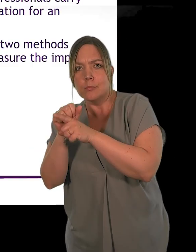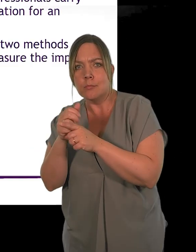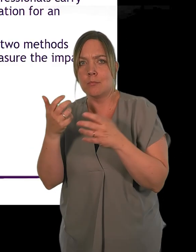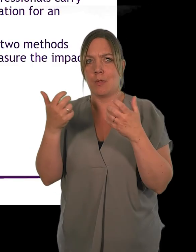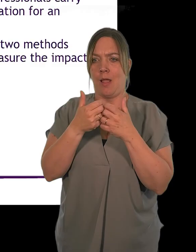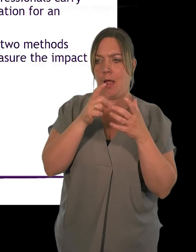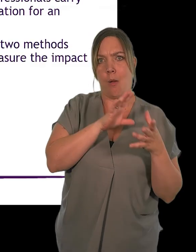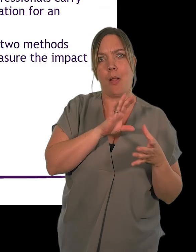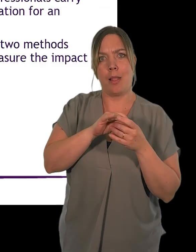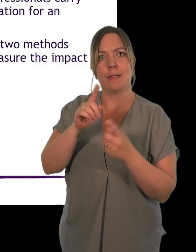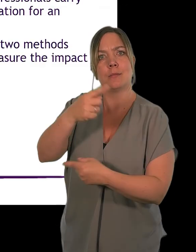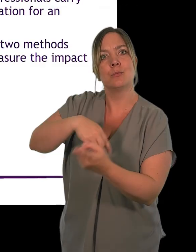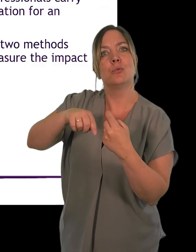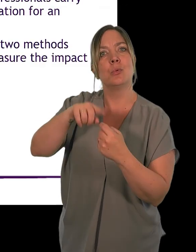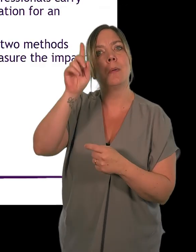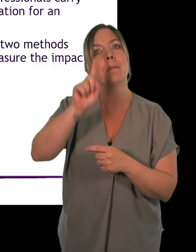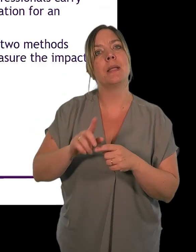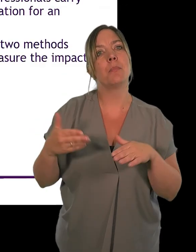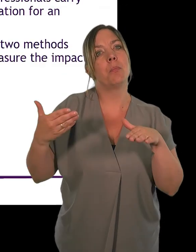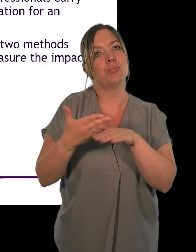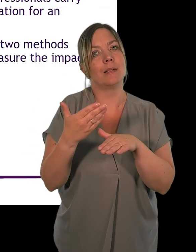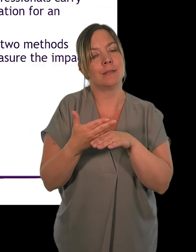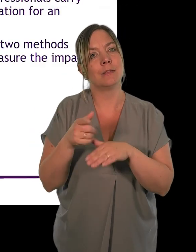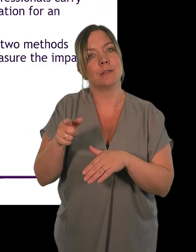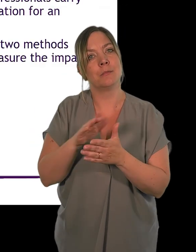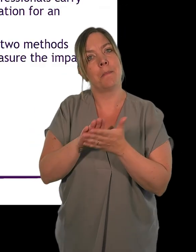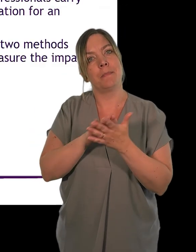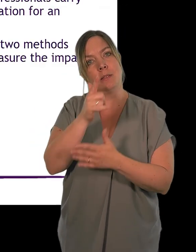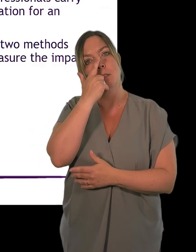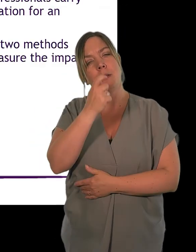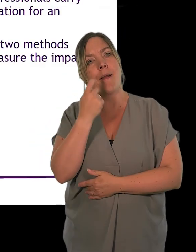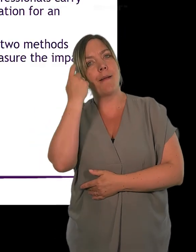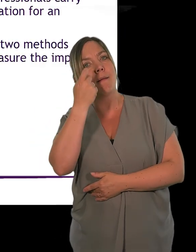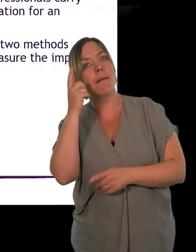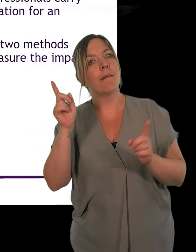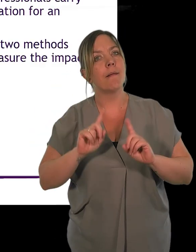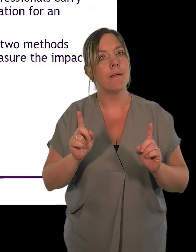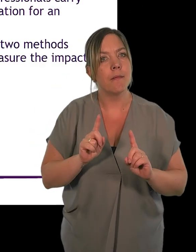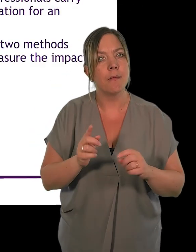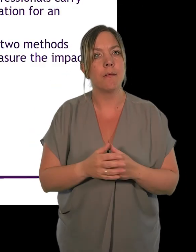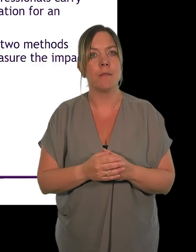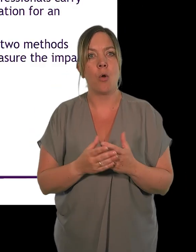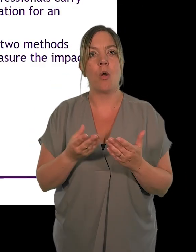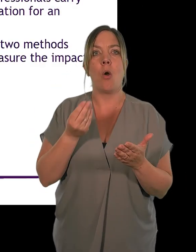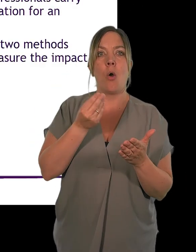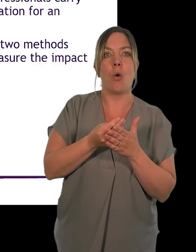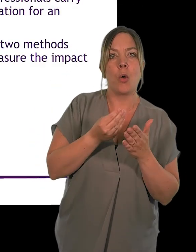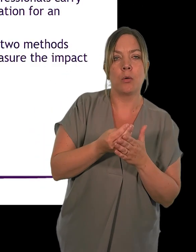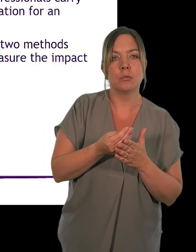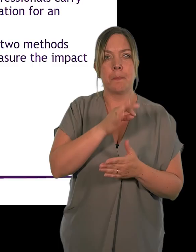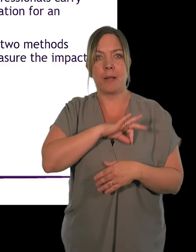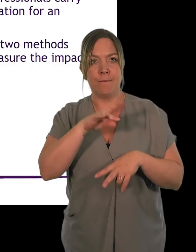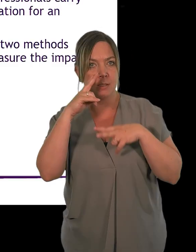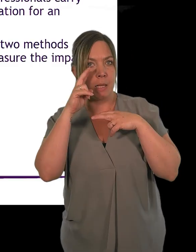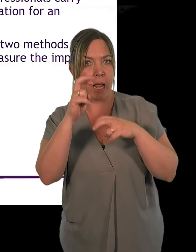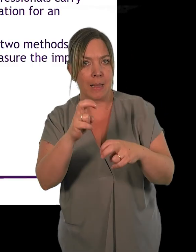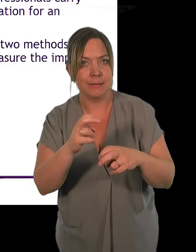people practices. Here you might consider methods such as cost-benefit